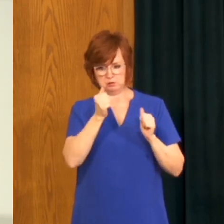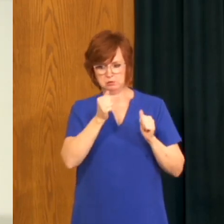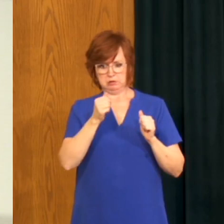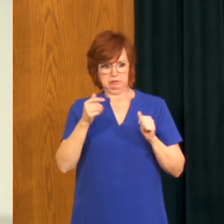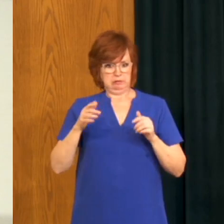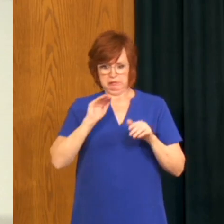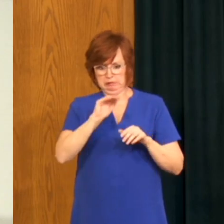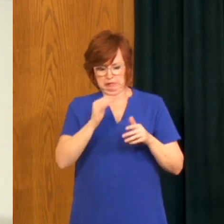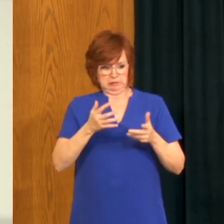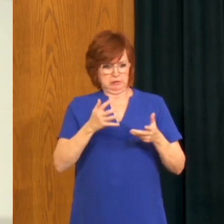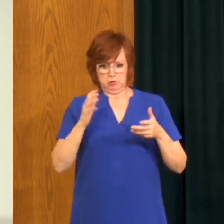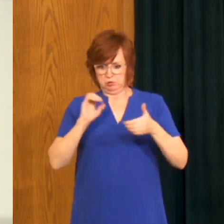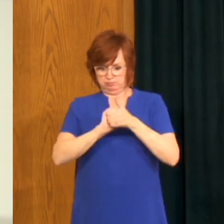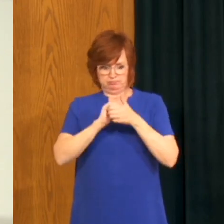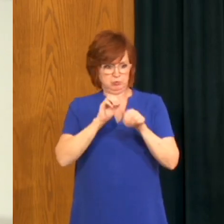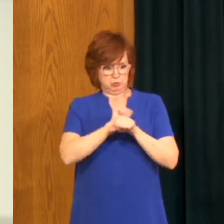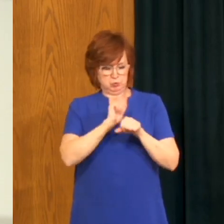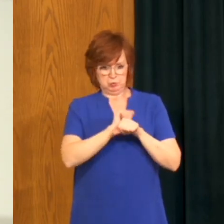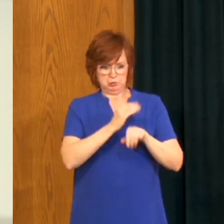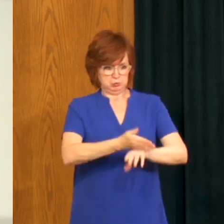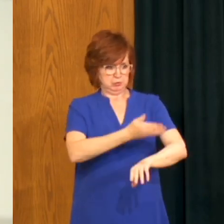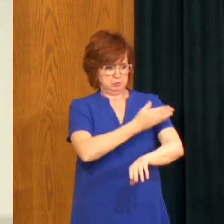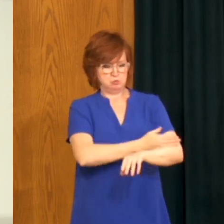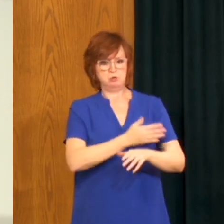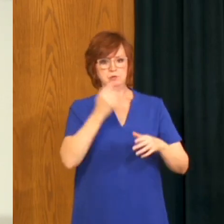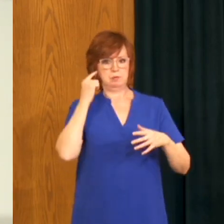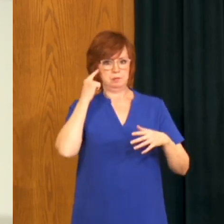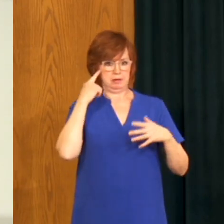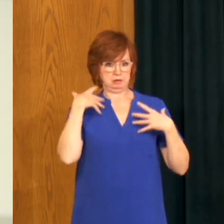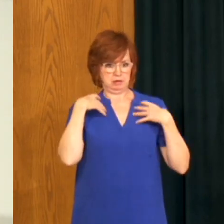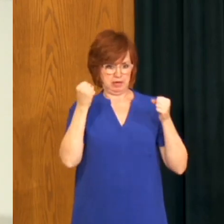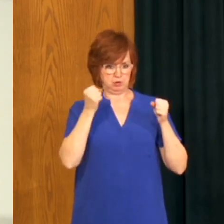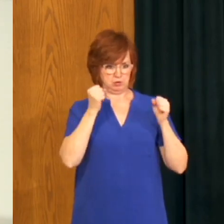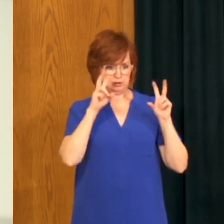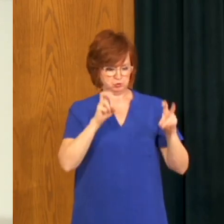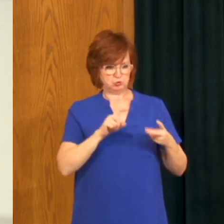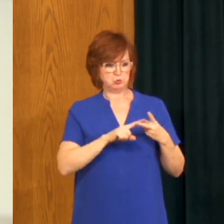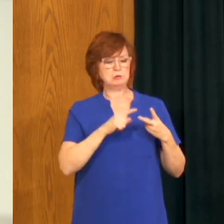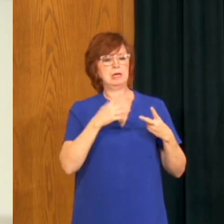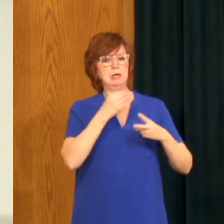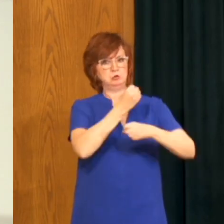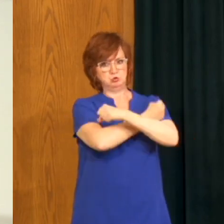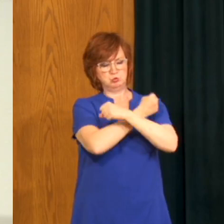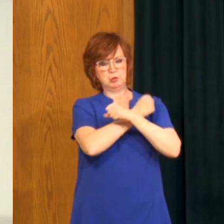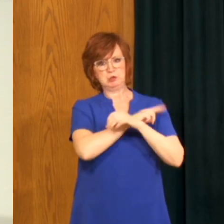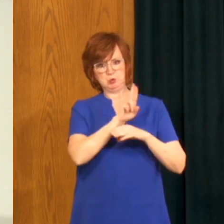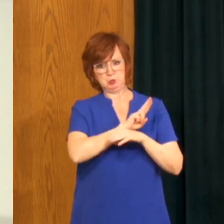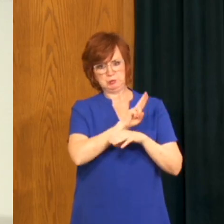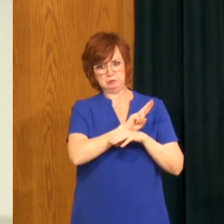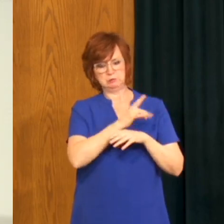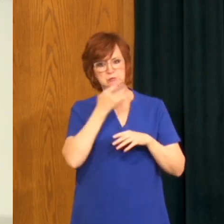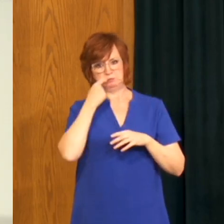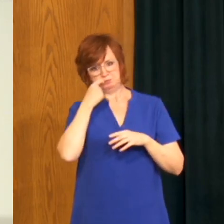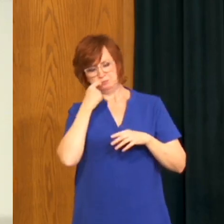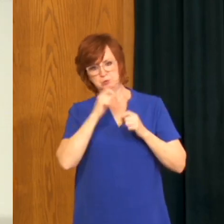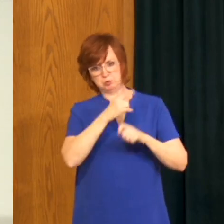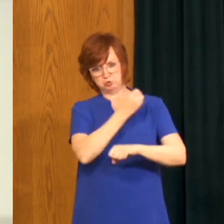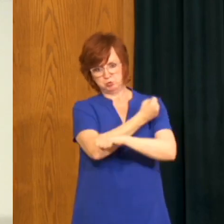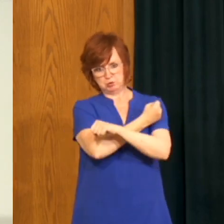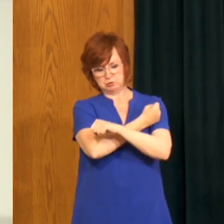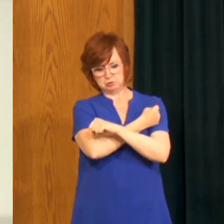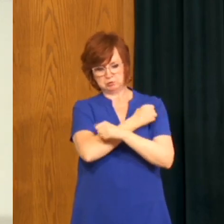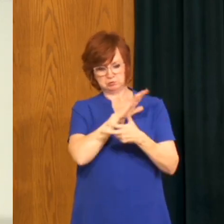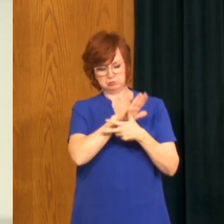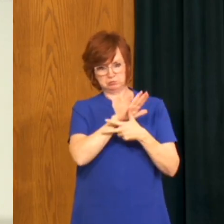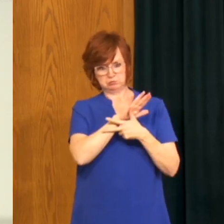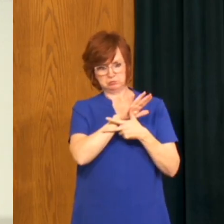to services, both for mental health and substance use disorders, as well as to support persons with substance use disorders in